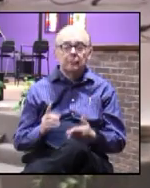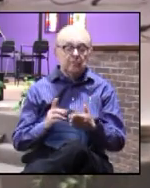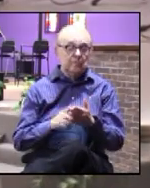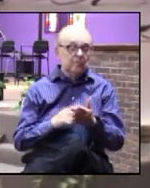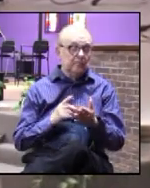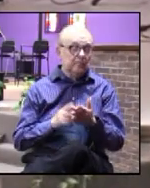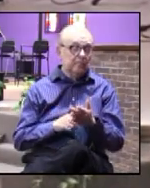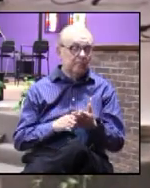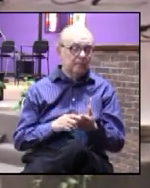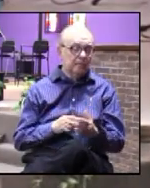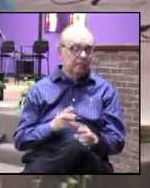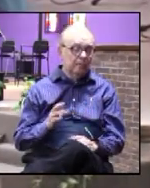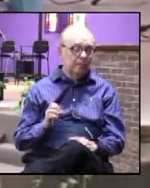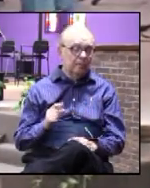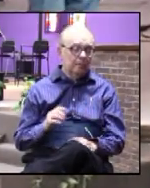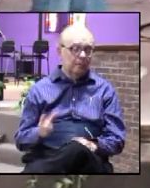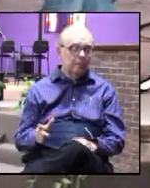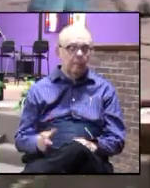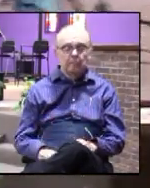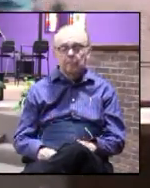Sometimes